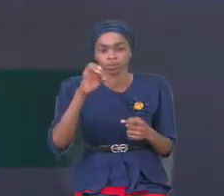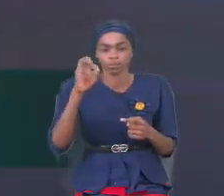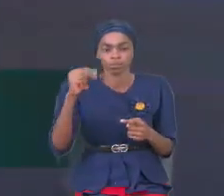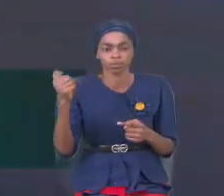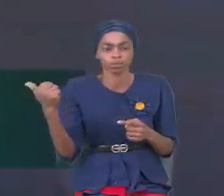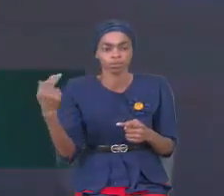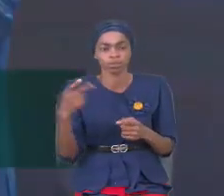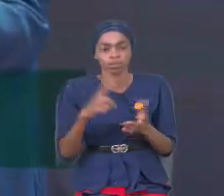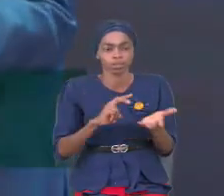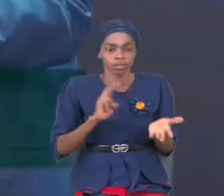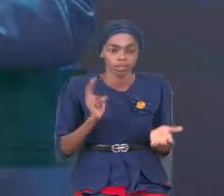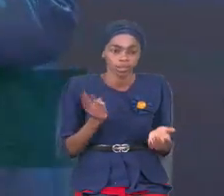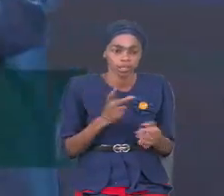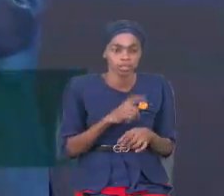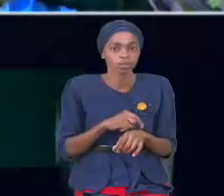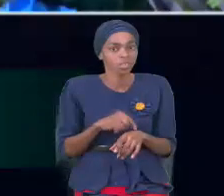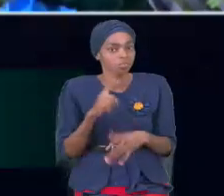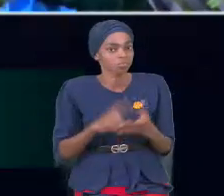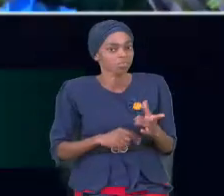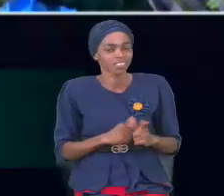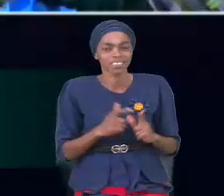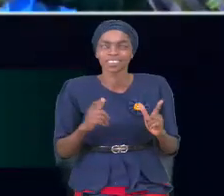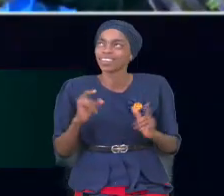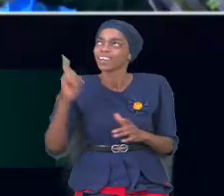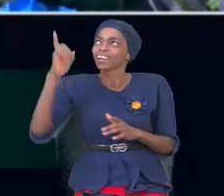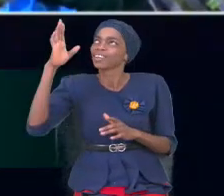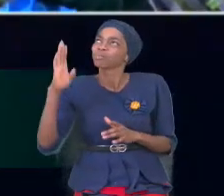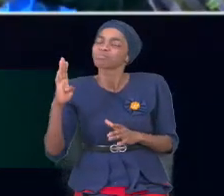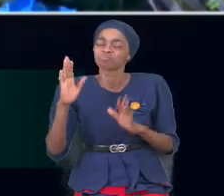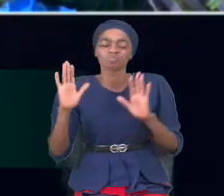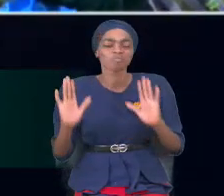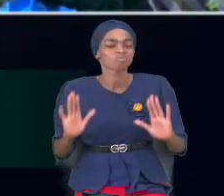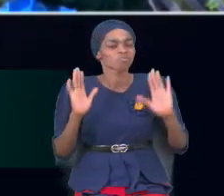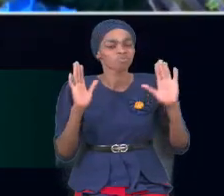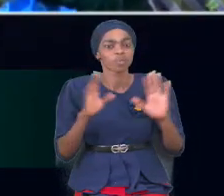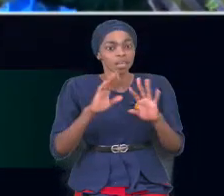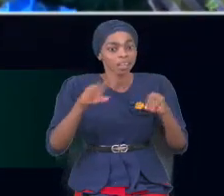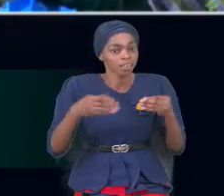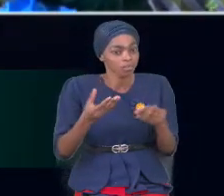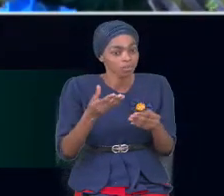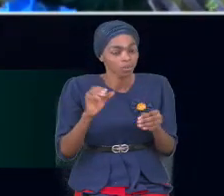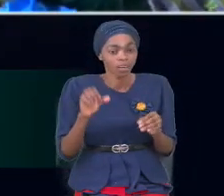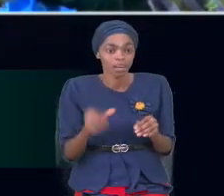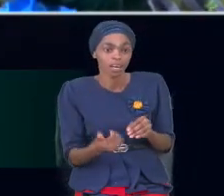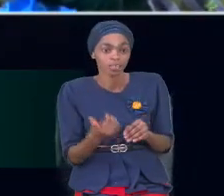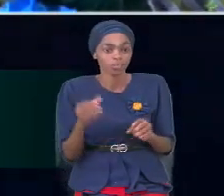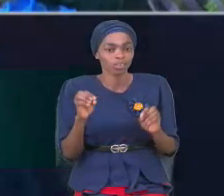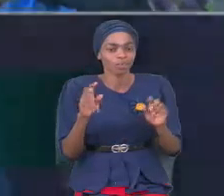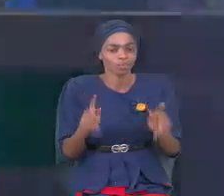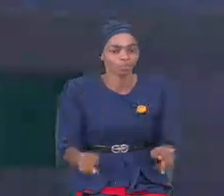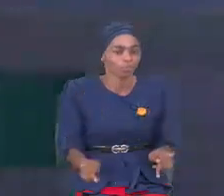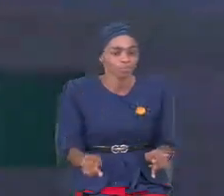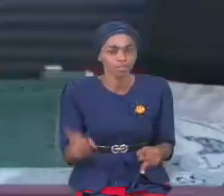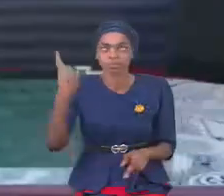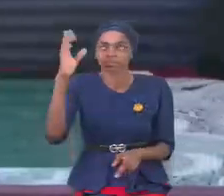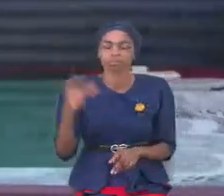another chance. What a great God. He doesn't bear grudge against you. He didn't bear grudge against Jonah. Jonah,